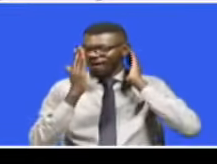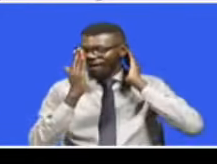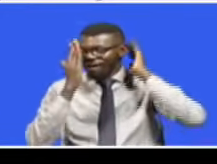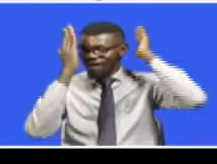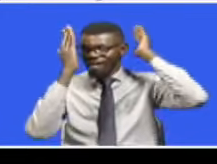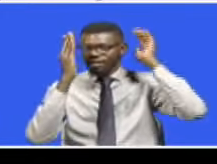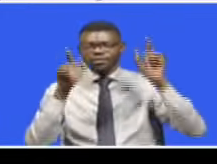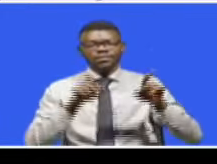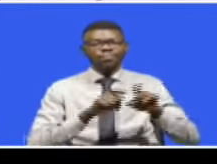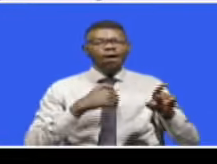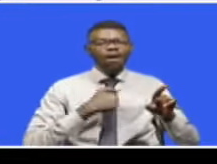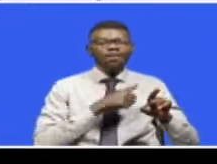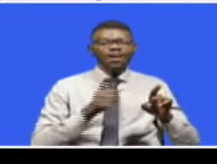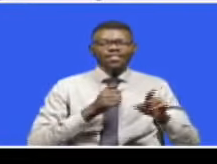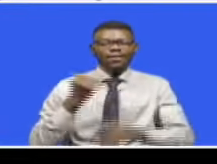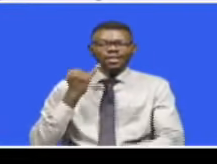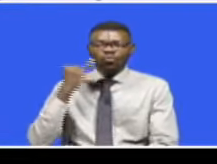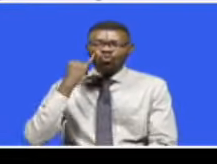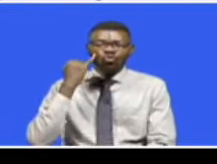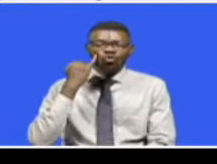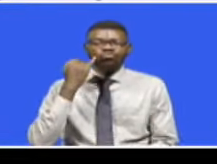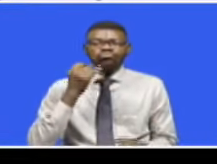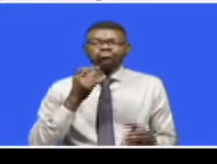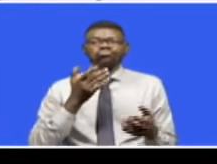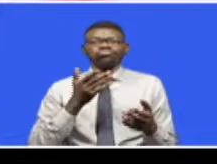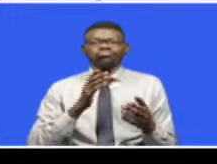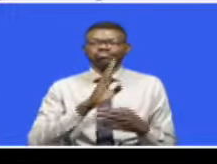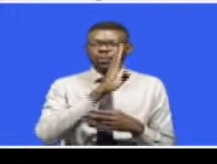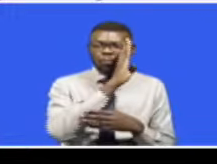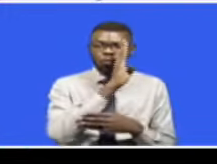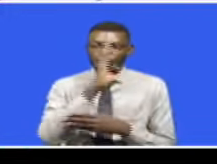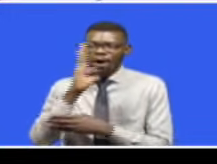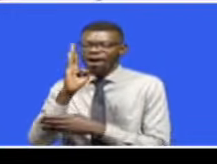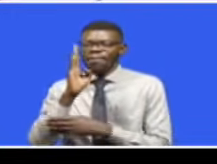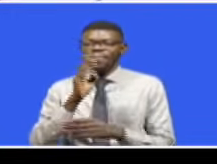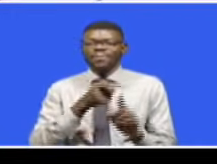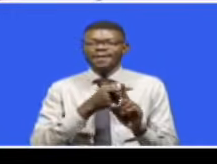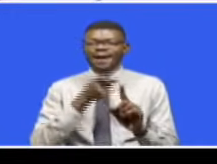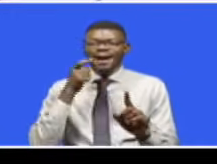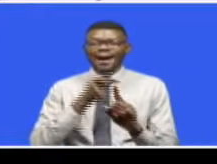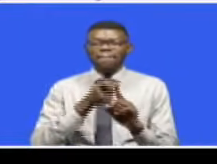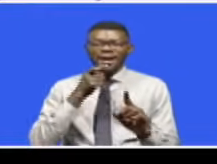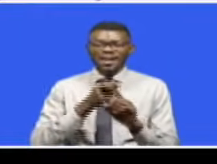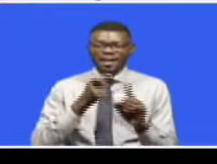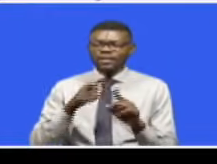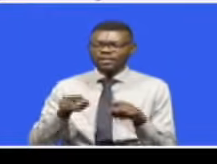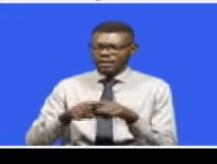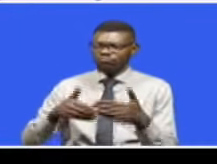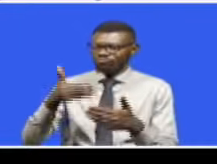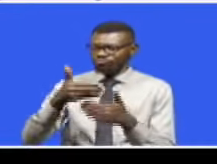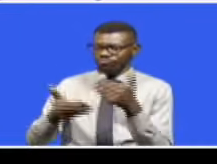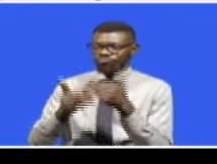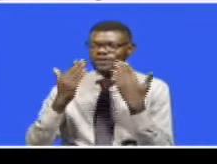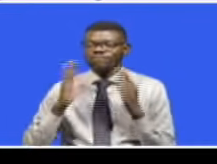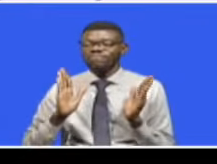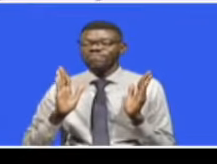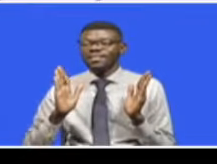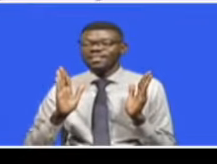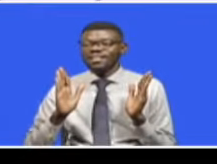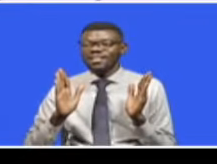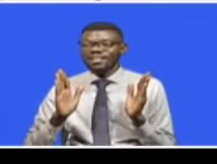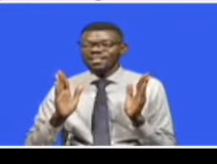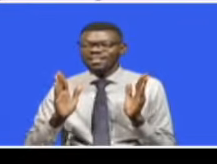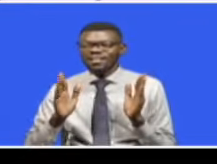Hii nyingine inatoka Nakuru inapita hapa Bungoma inaenda Kampala, vile vile imetengenezwa. Hiyo sio